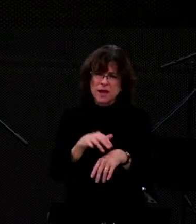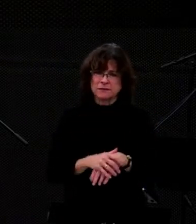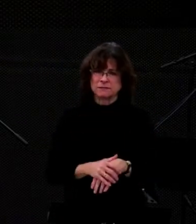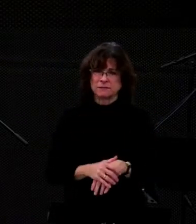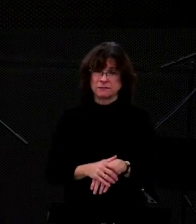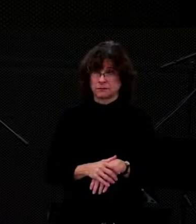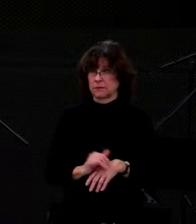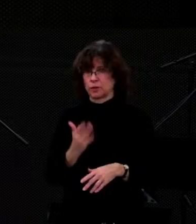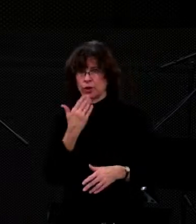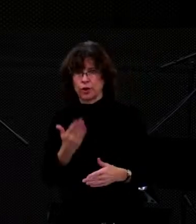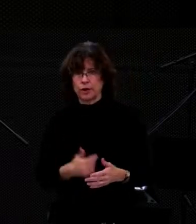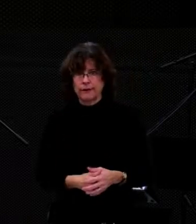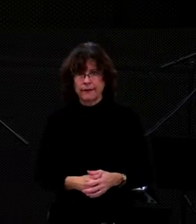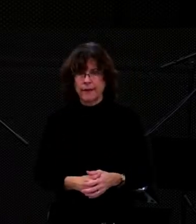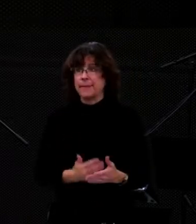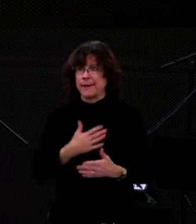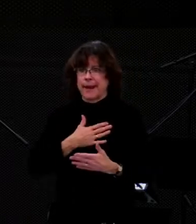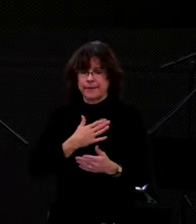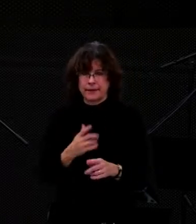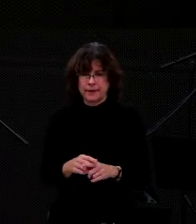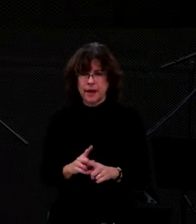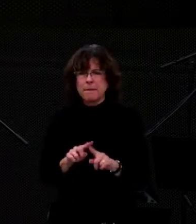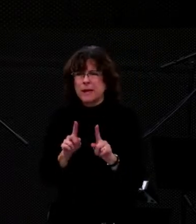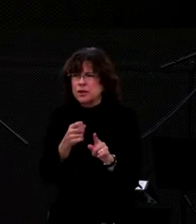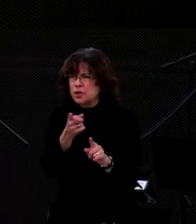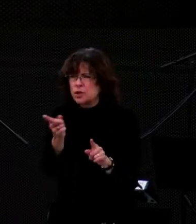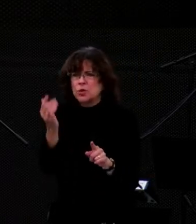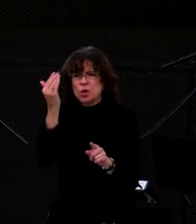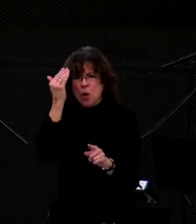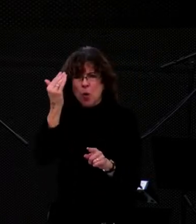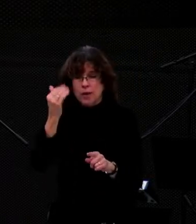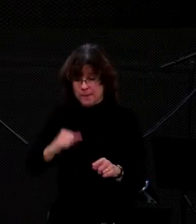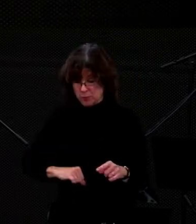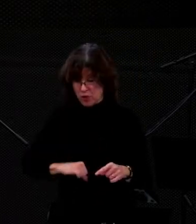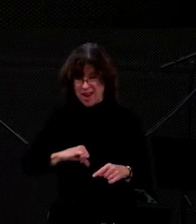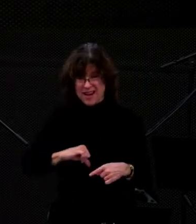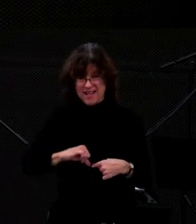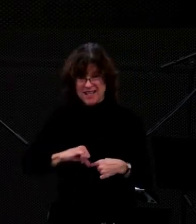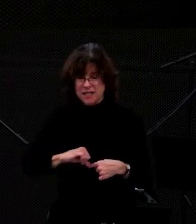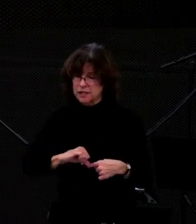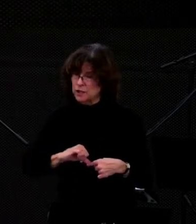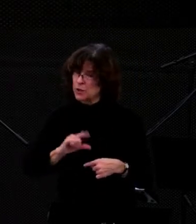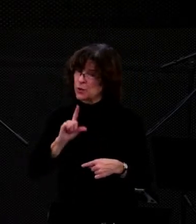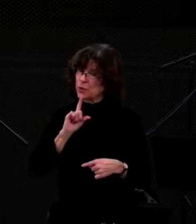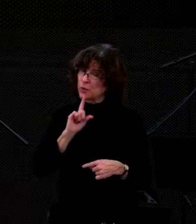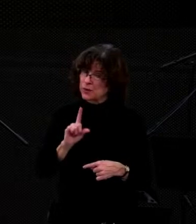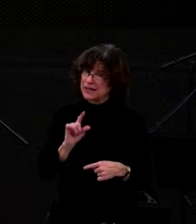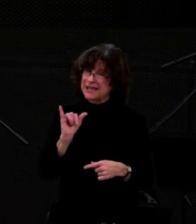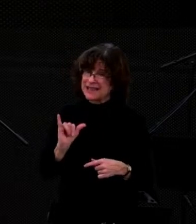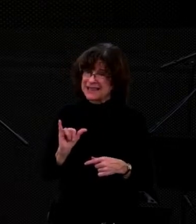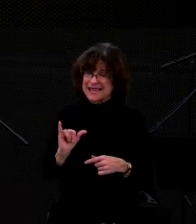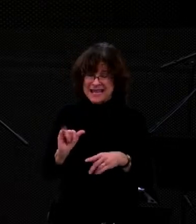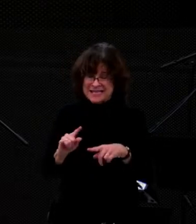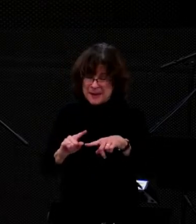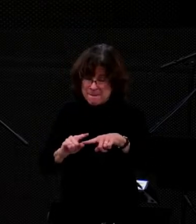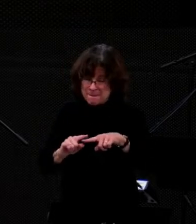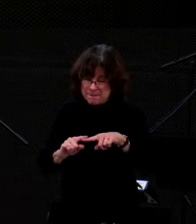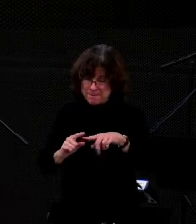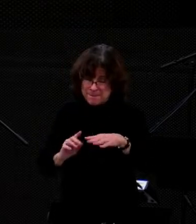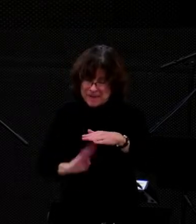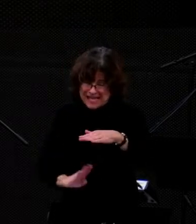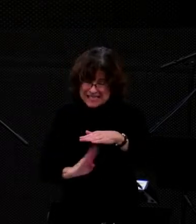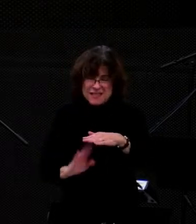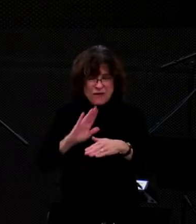good, right? I'm glad, but do you know that pride is at the root of every sin that you commit and every sin that I